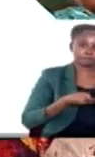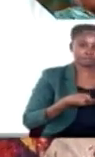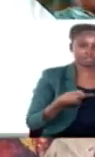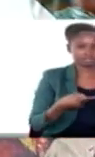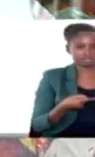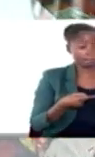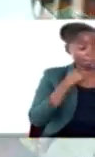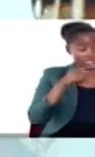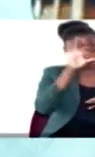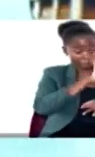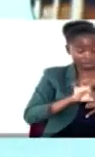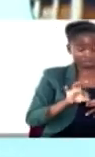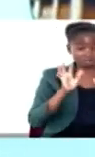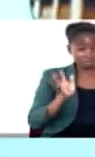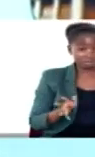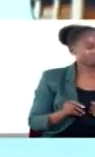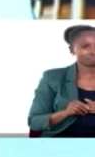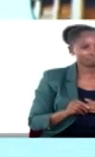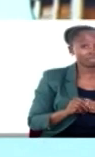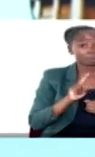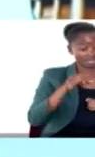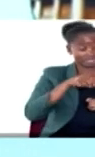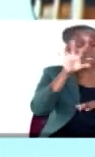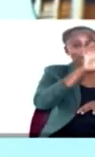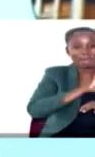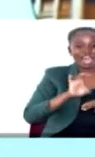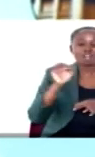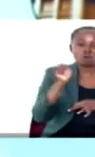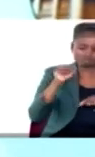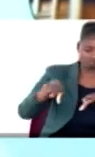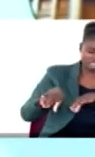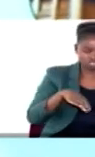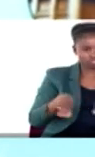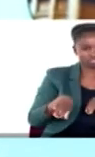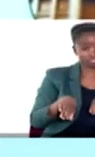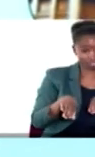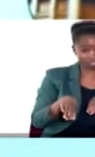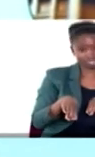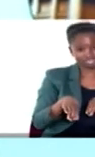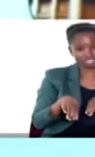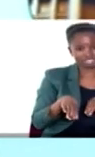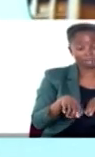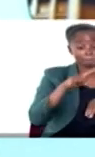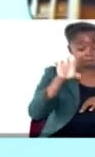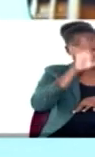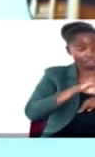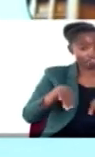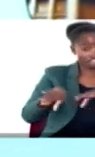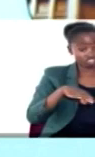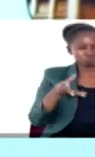not a plan, it is a plan of action. And this plan of